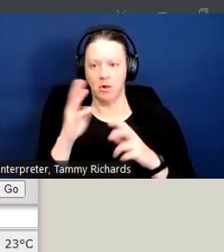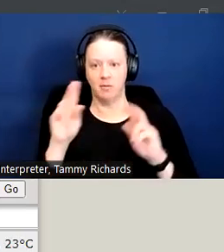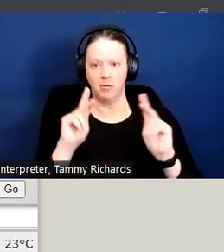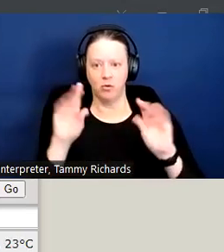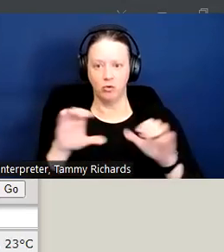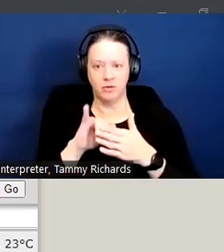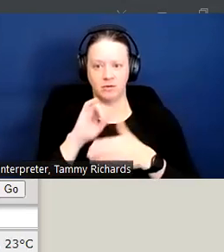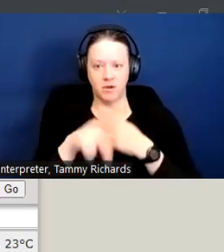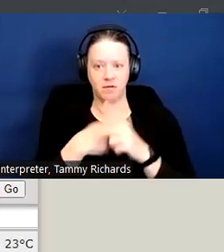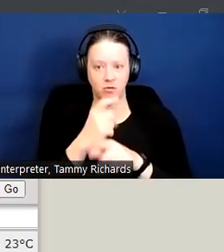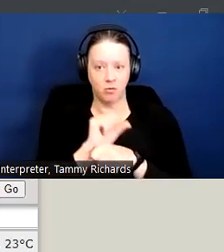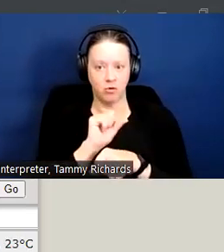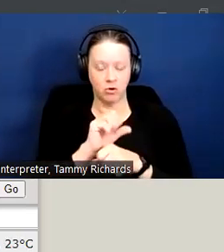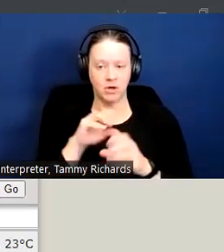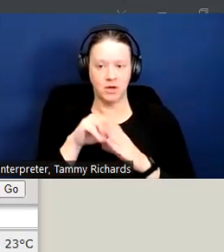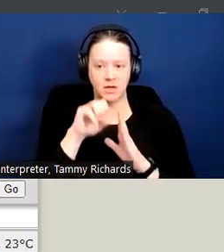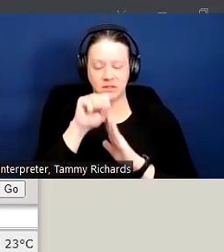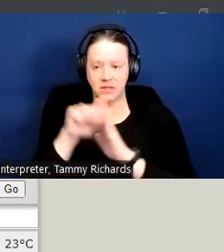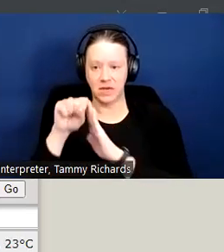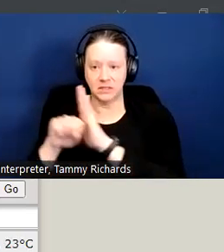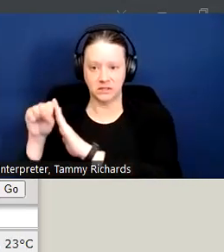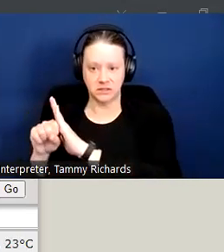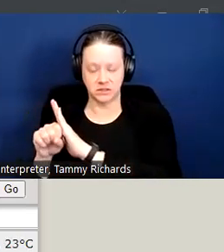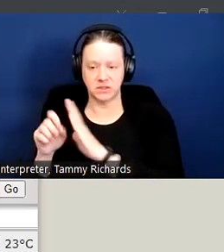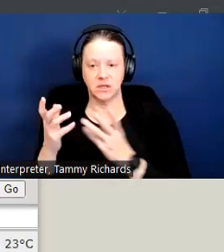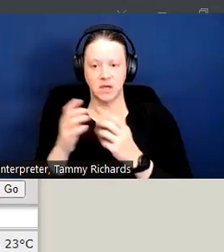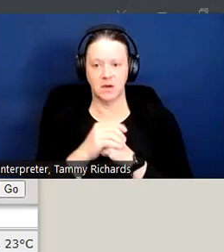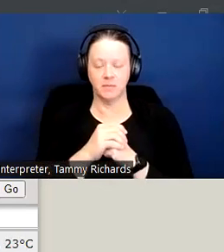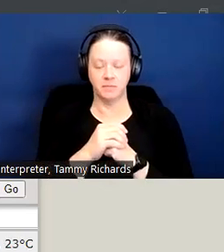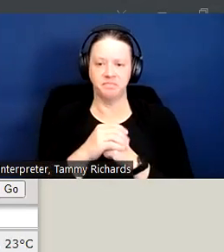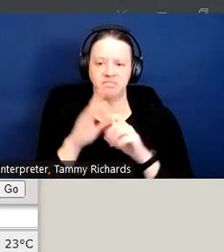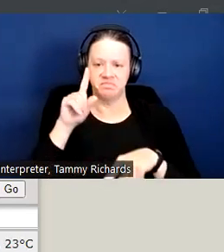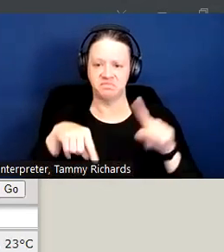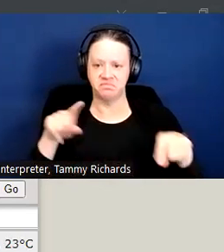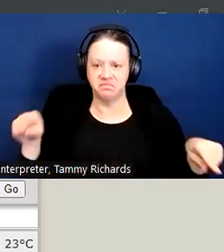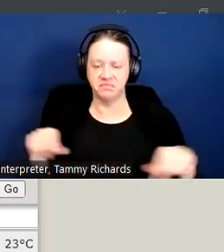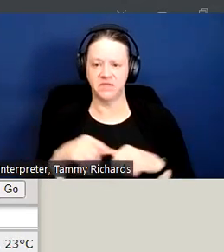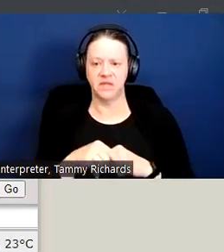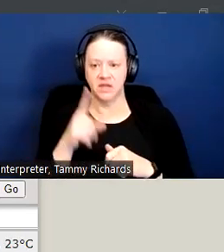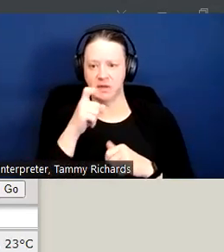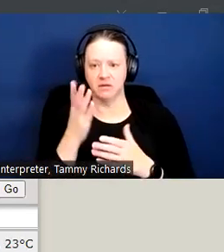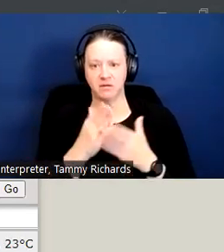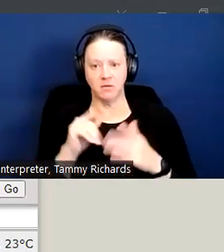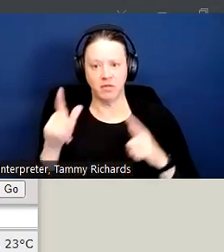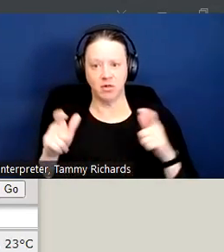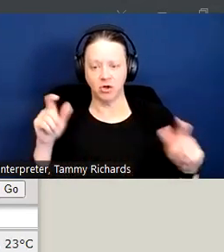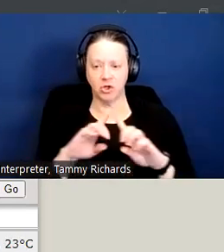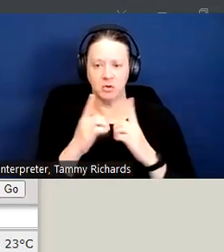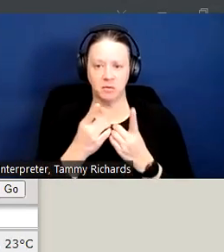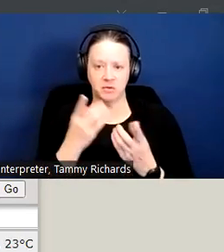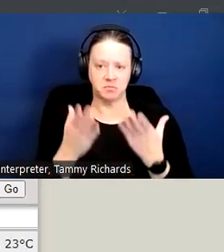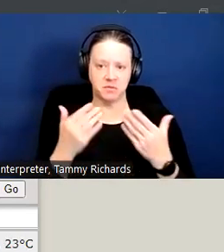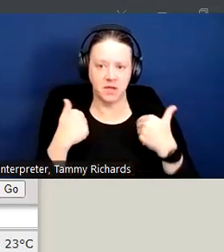kind of work. In the states, it can vary because some of the larger departments might have someone